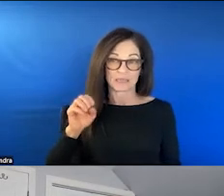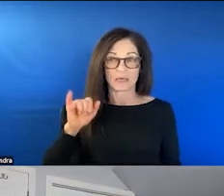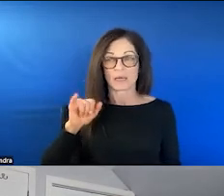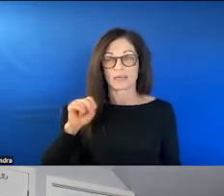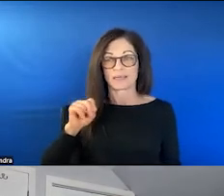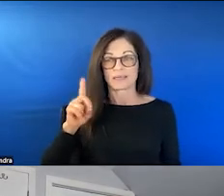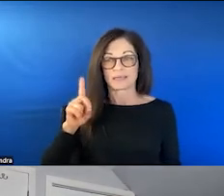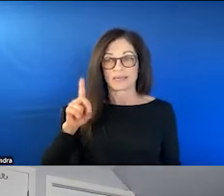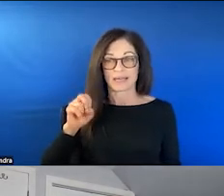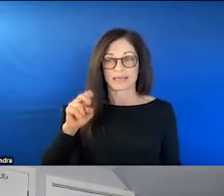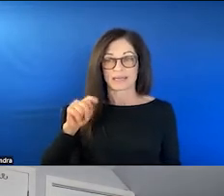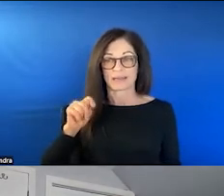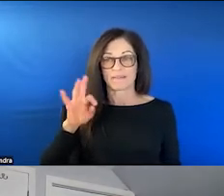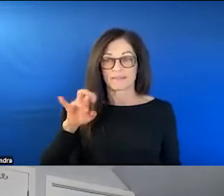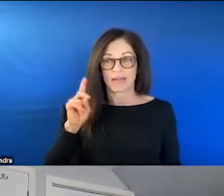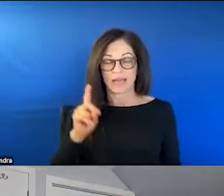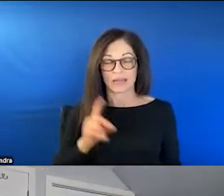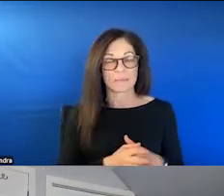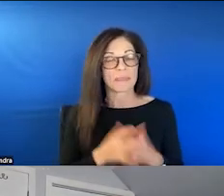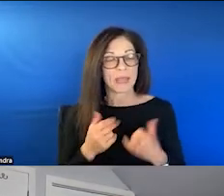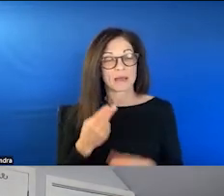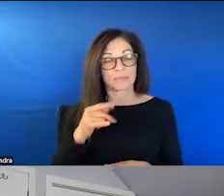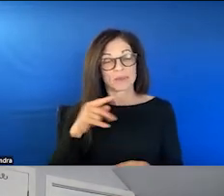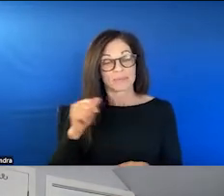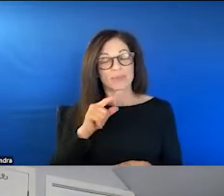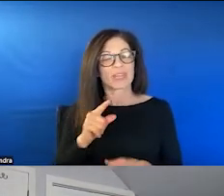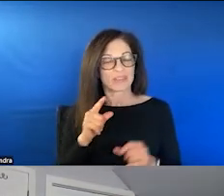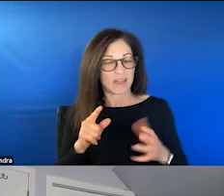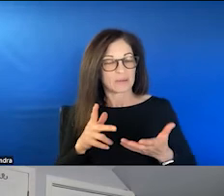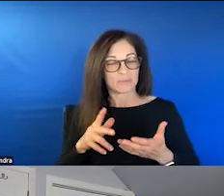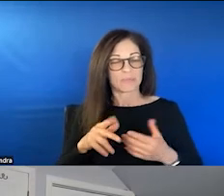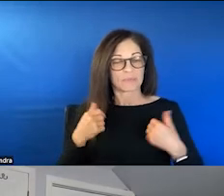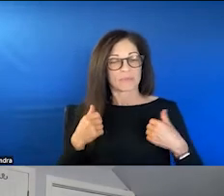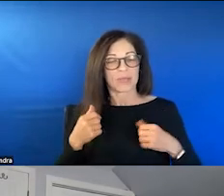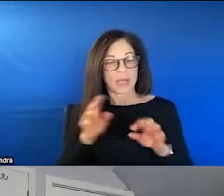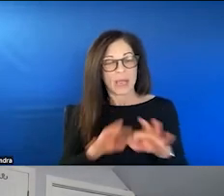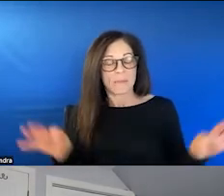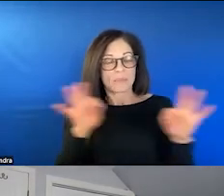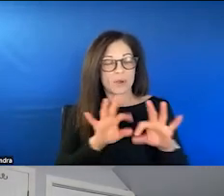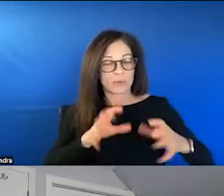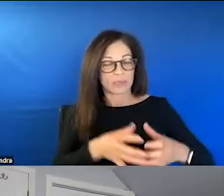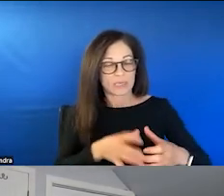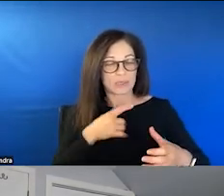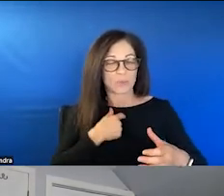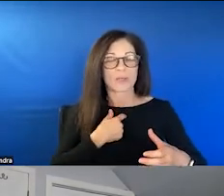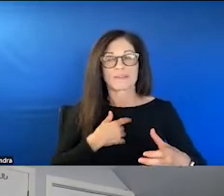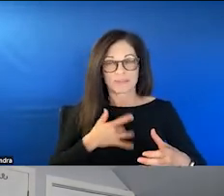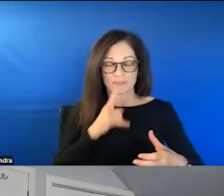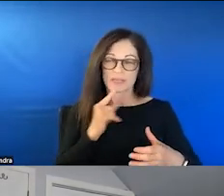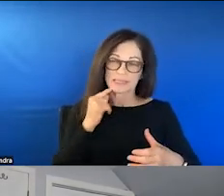Lab is a HIPAA compliant organization, and we take data privacy very seriously, but at the same time, much of our